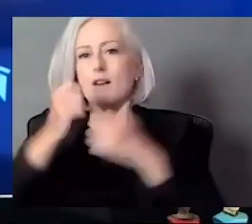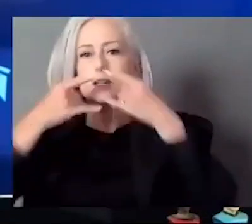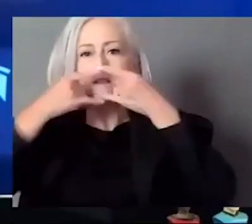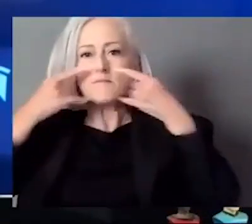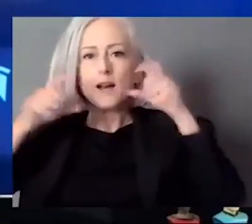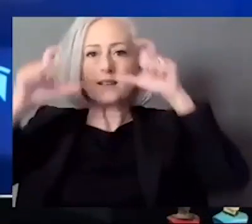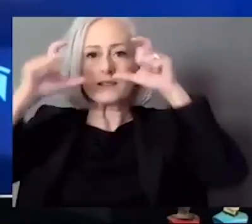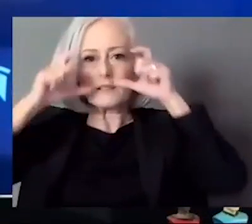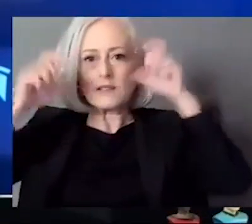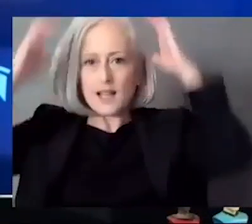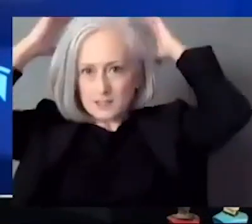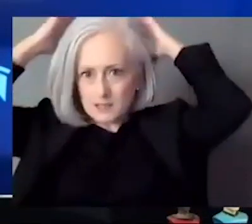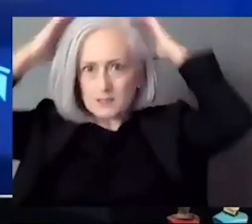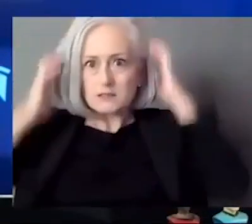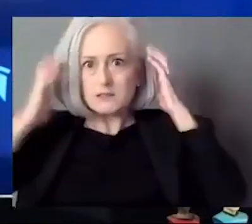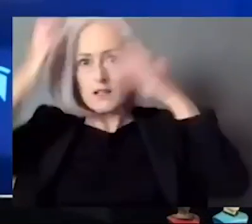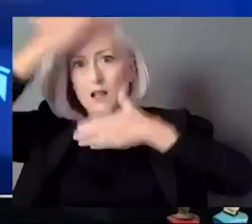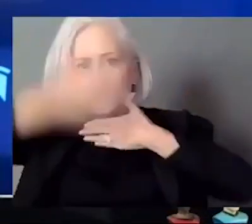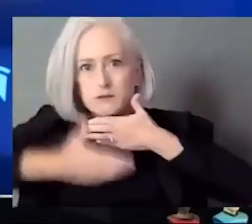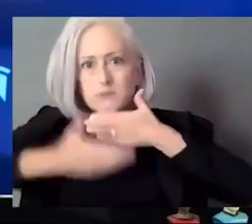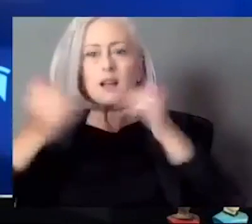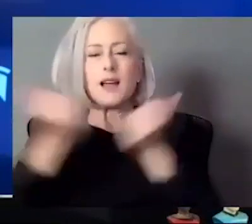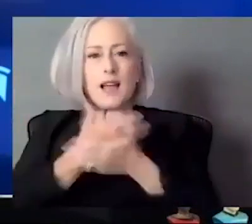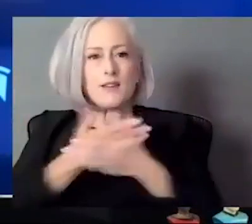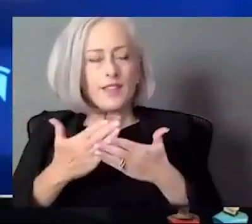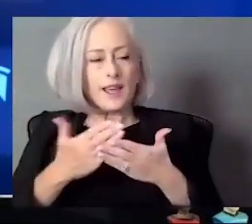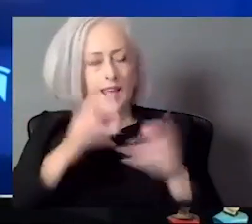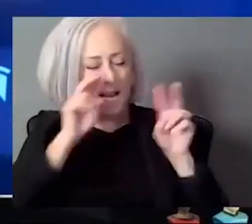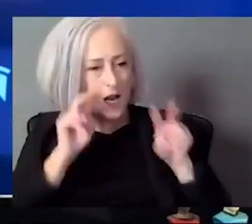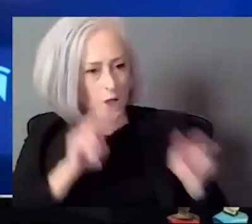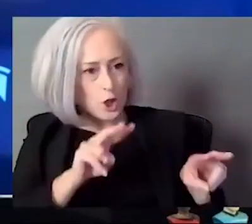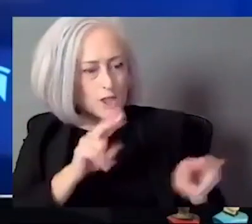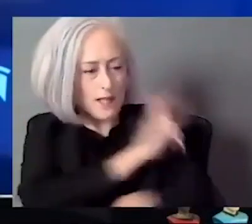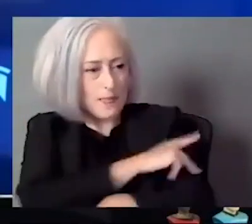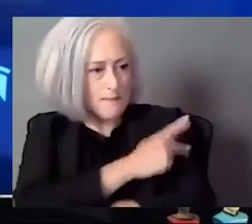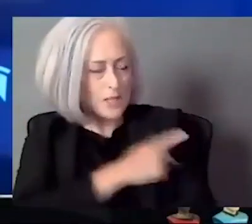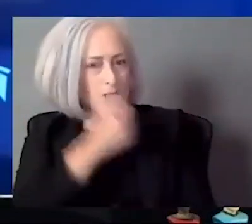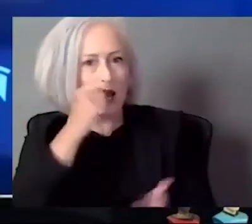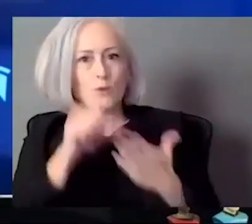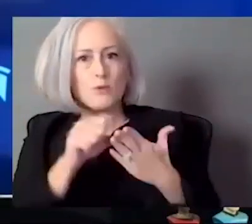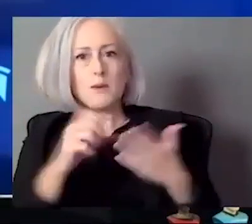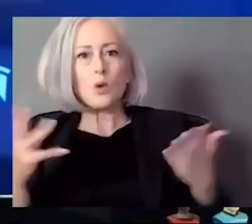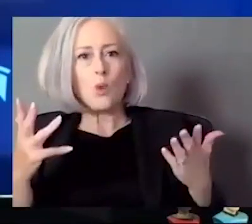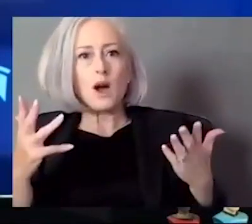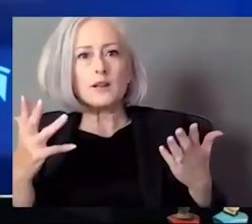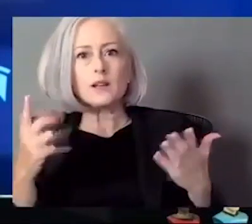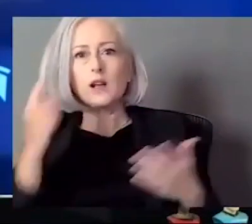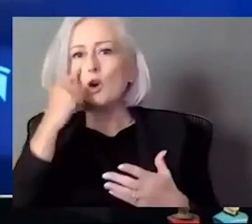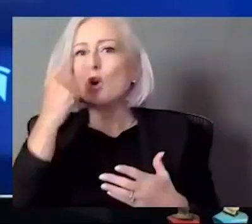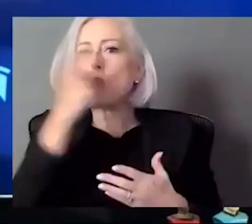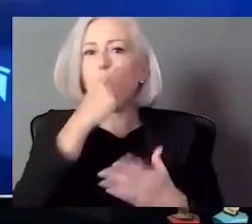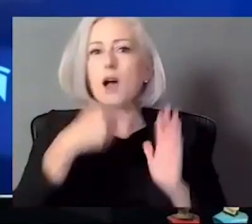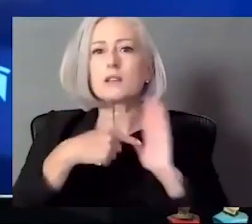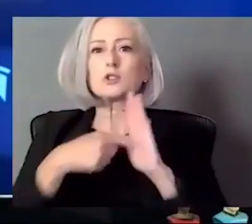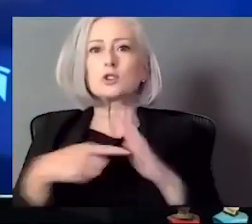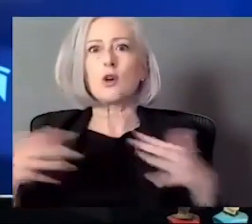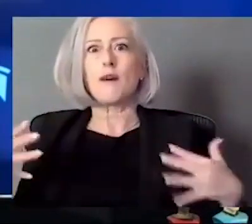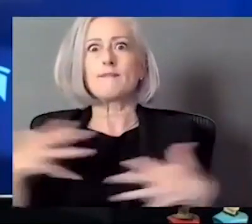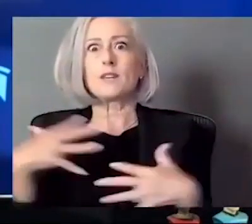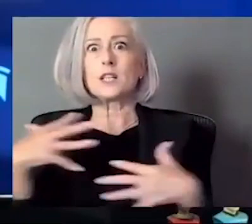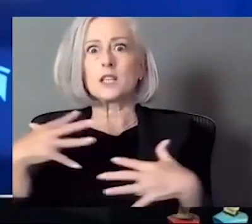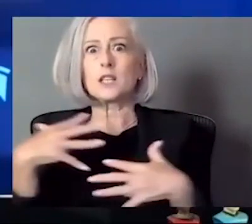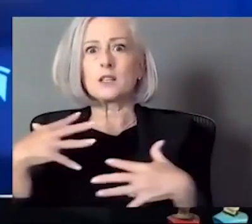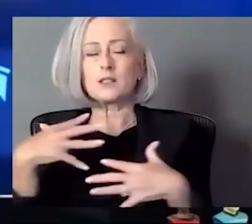the most was the fear in her eye, because we just didn't know very much at all. Yeah. And I think that's still partly